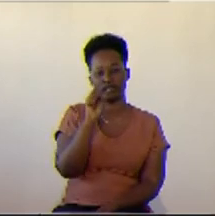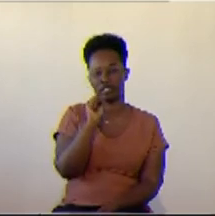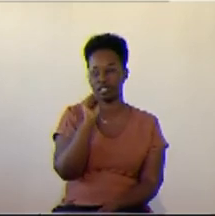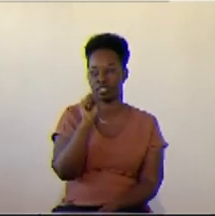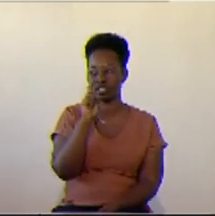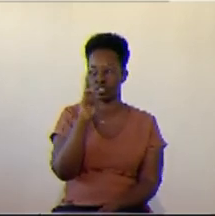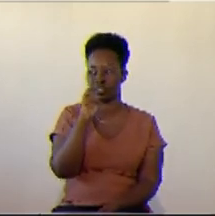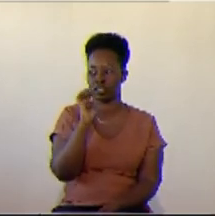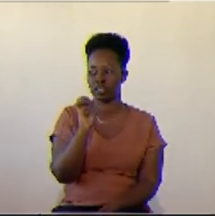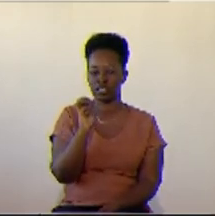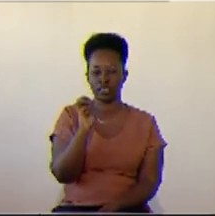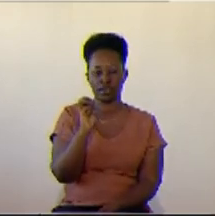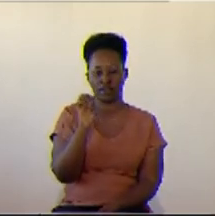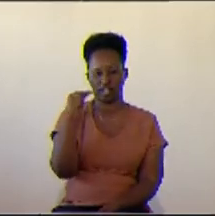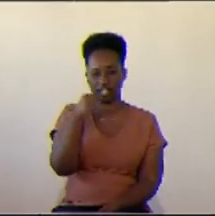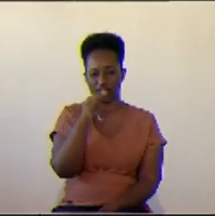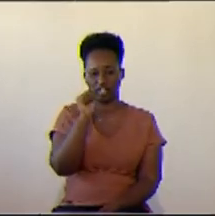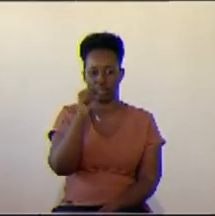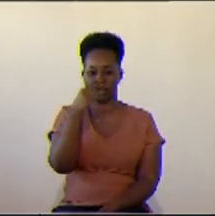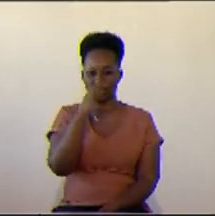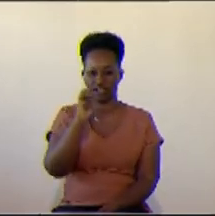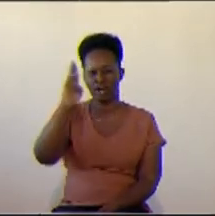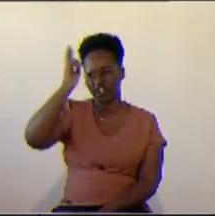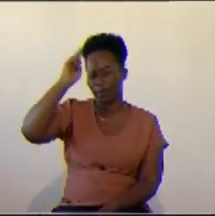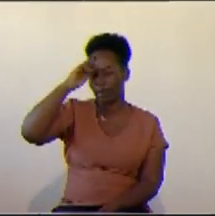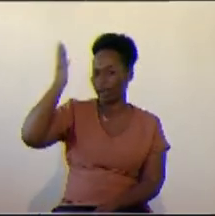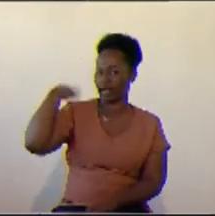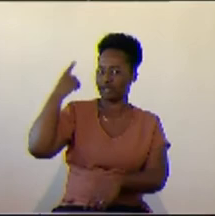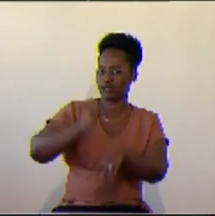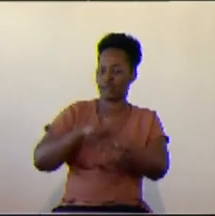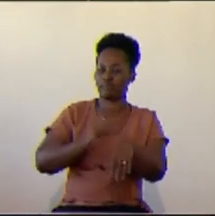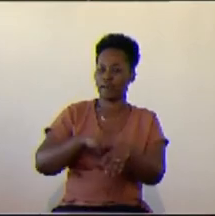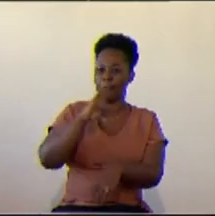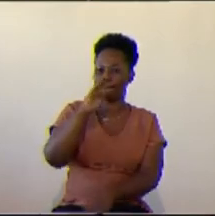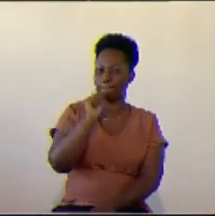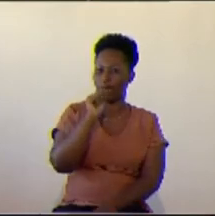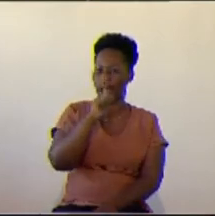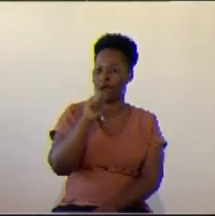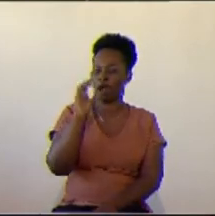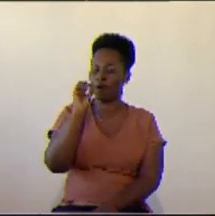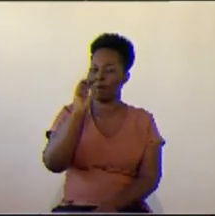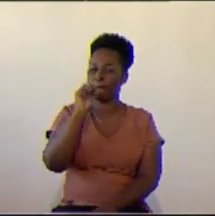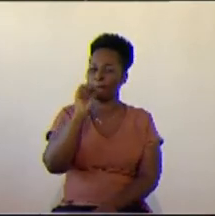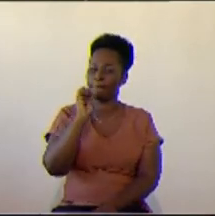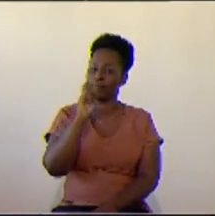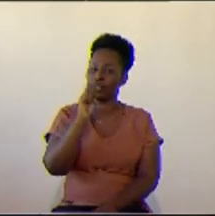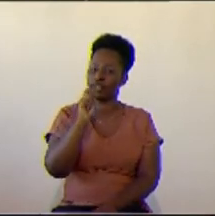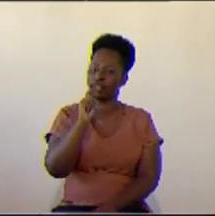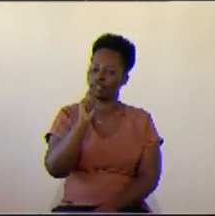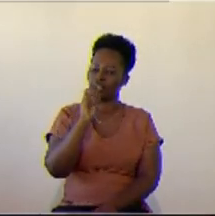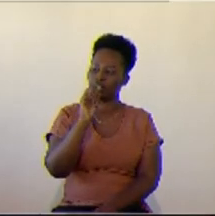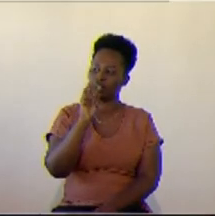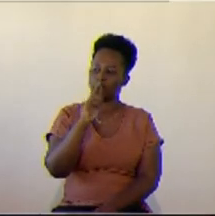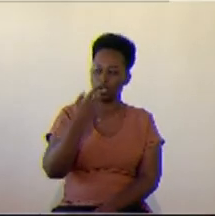last time when you were looking at an aneroid barometer? You remember? aneroid barometer. We looked at